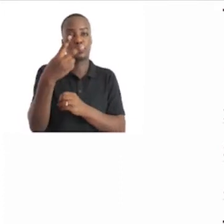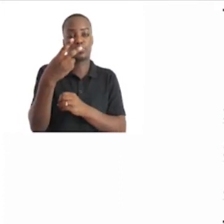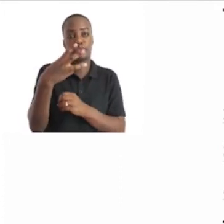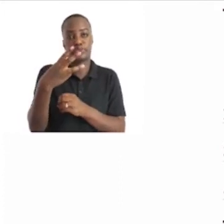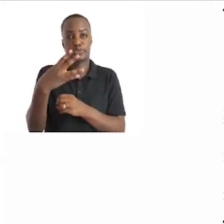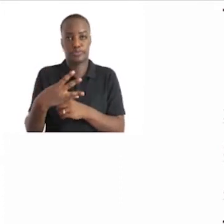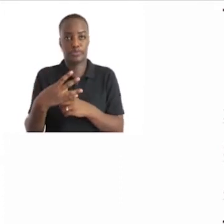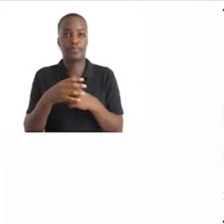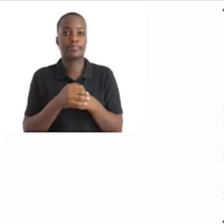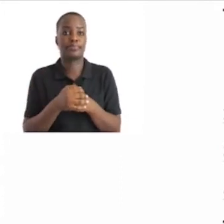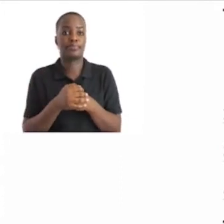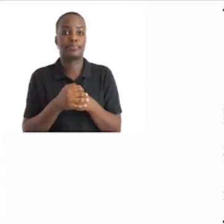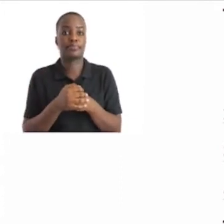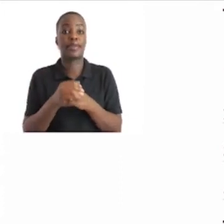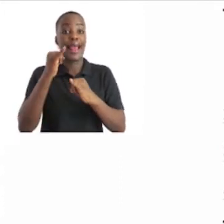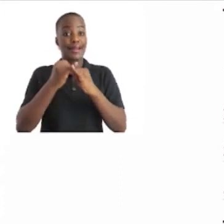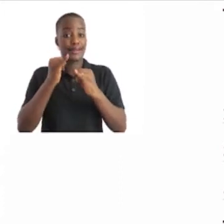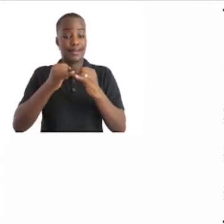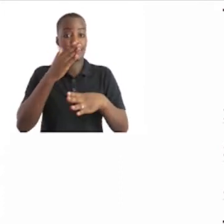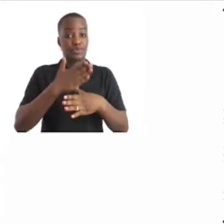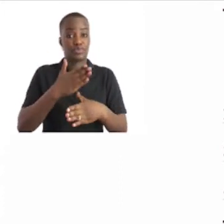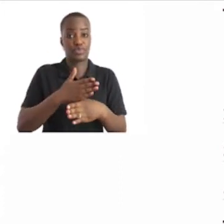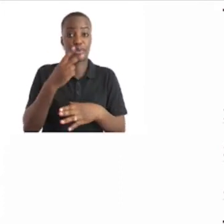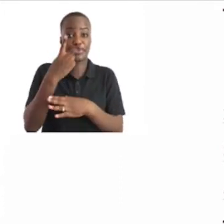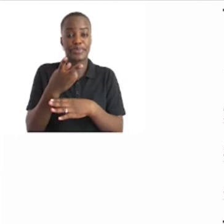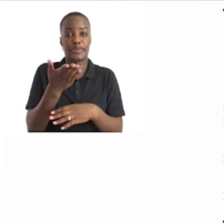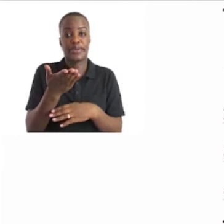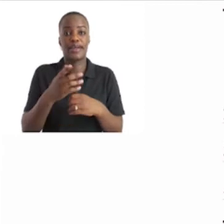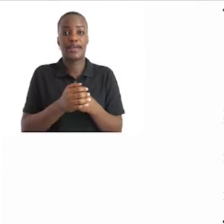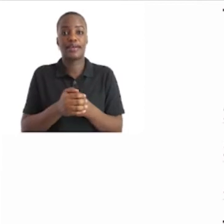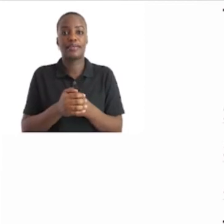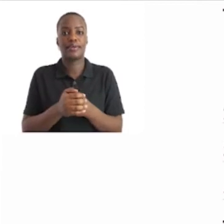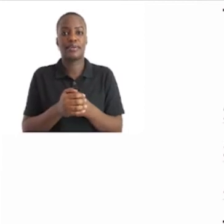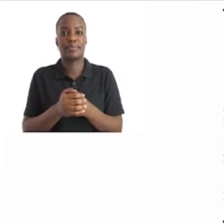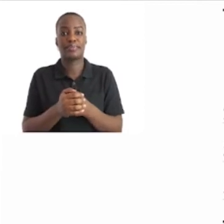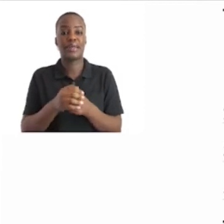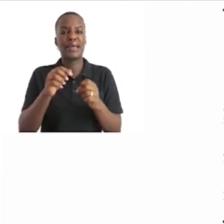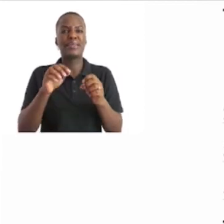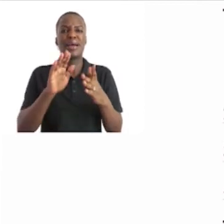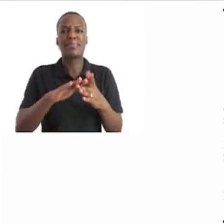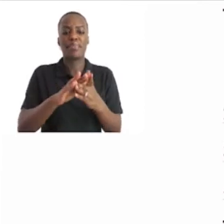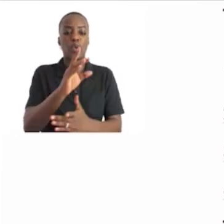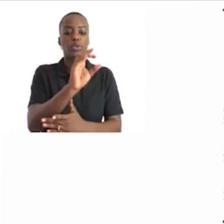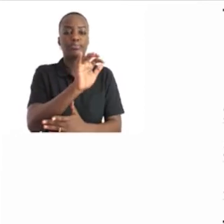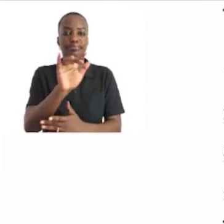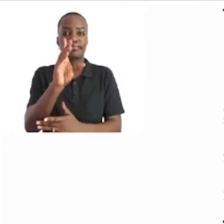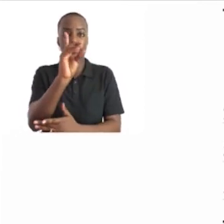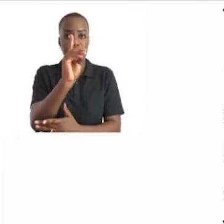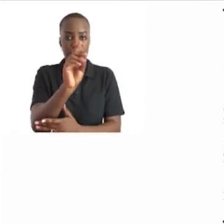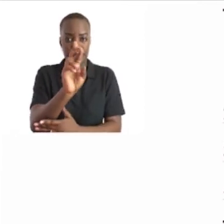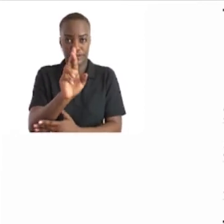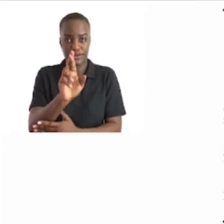number 4. And the last exercise that we can see there is still talking about the sound